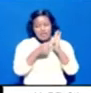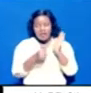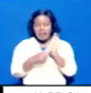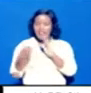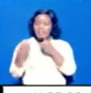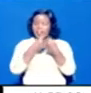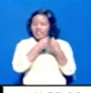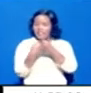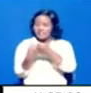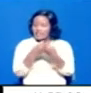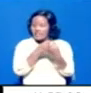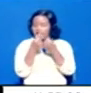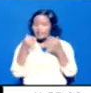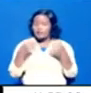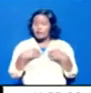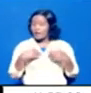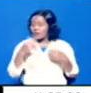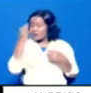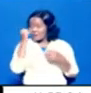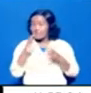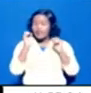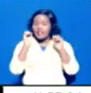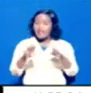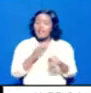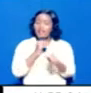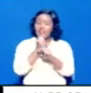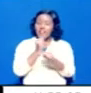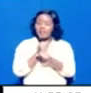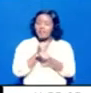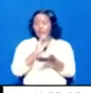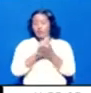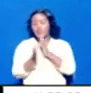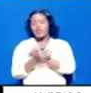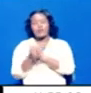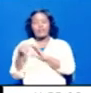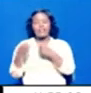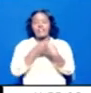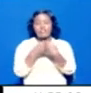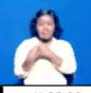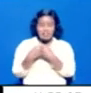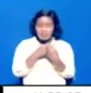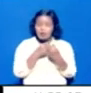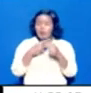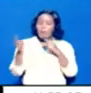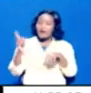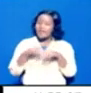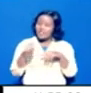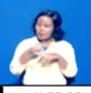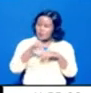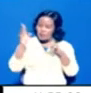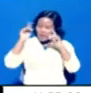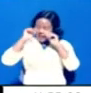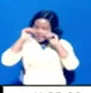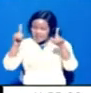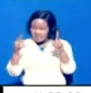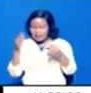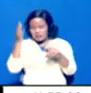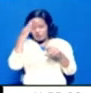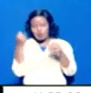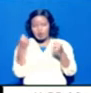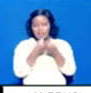Because there is nothing we can do in any sector without challenges. But when you identify those challenges, then you are able to address and move on.